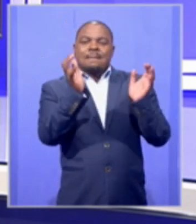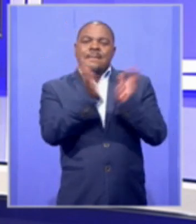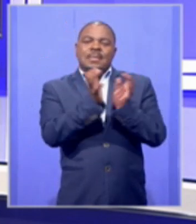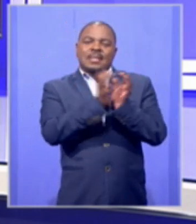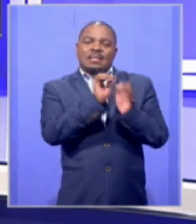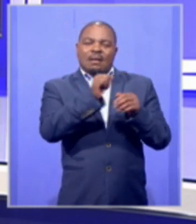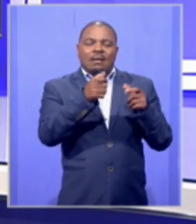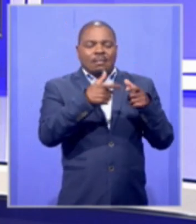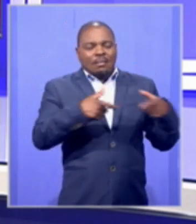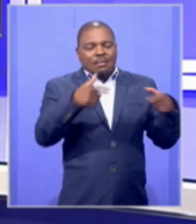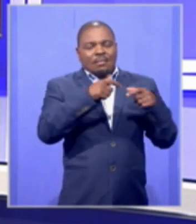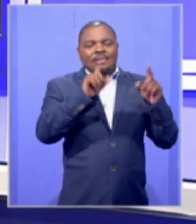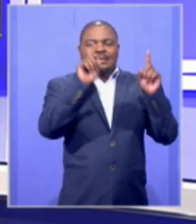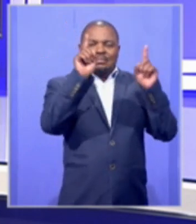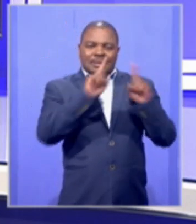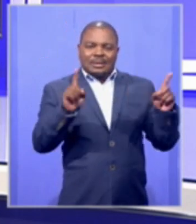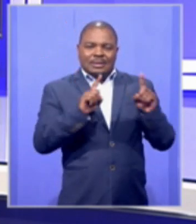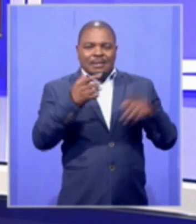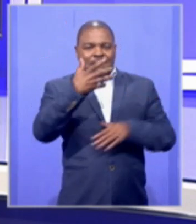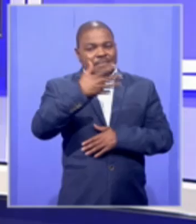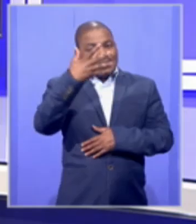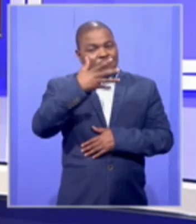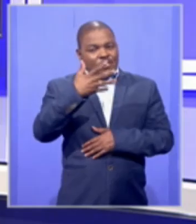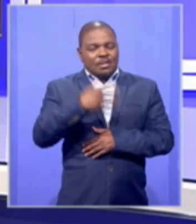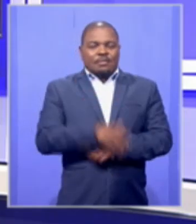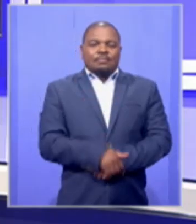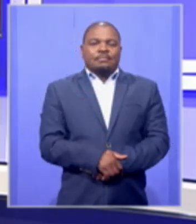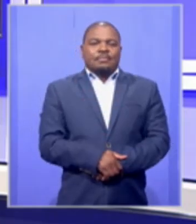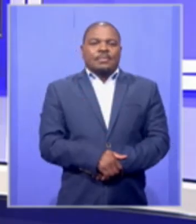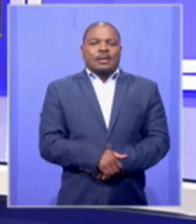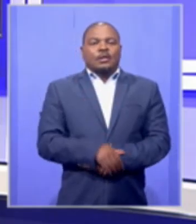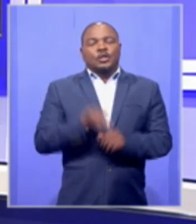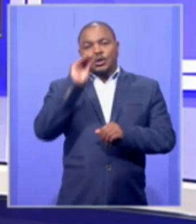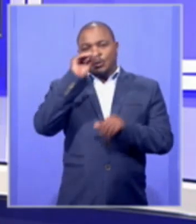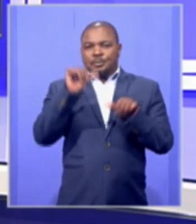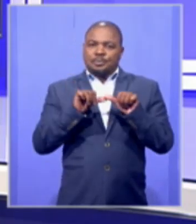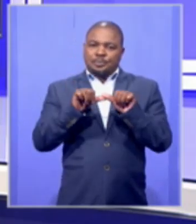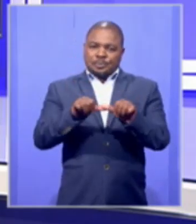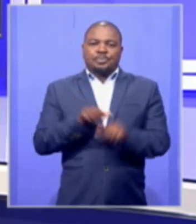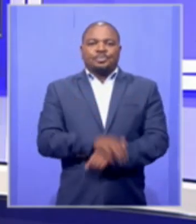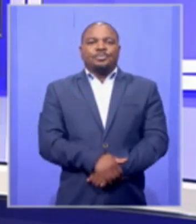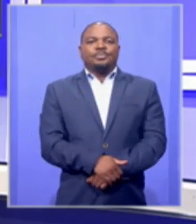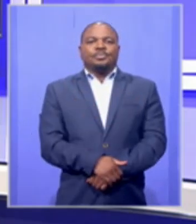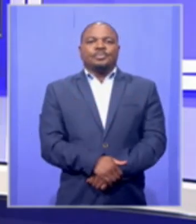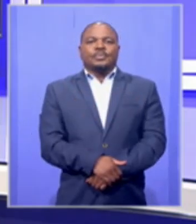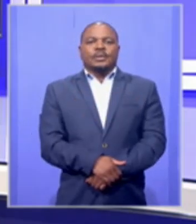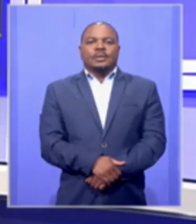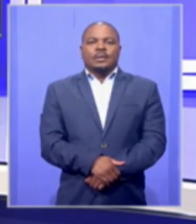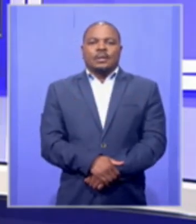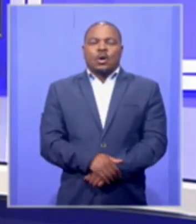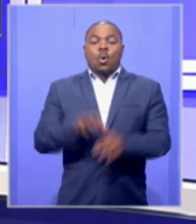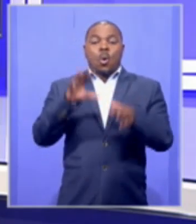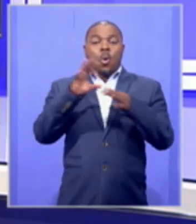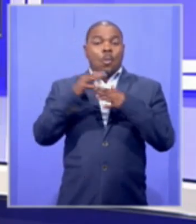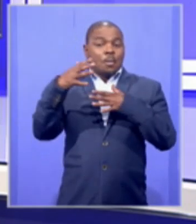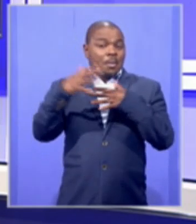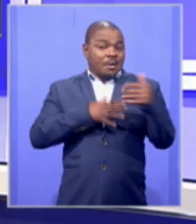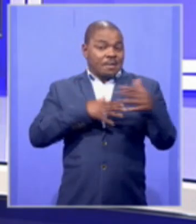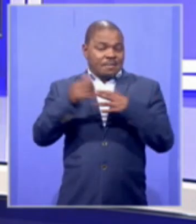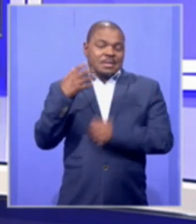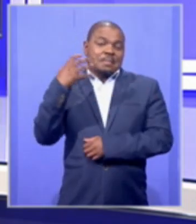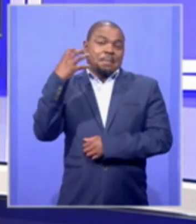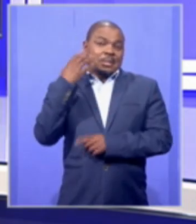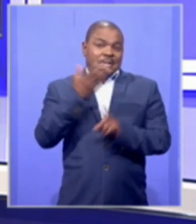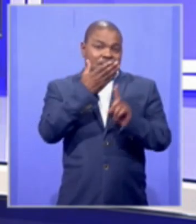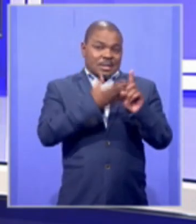ya yone ya botlhano e kgethegileng re tswella pele ka dikgang tsa rona. Tona ya merero ya selegae ngaka Leon Schreiber